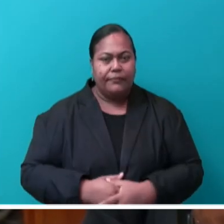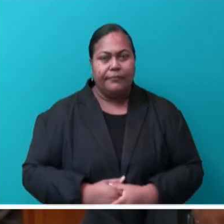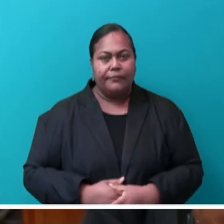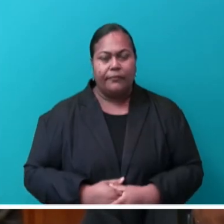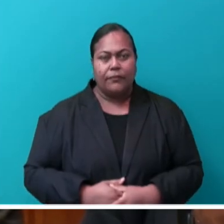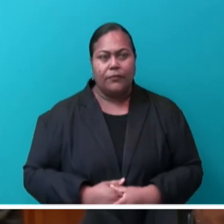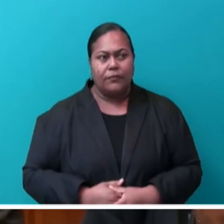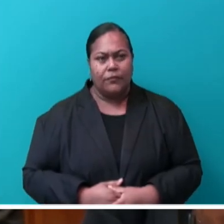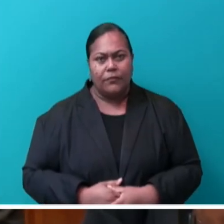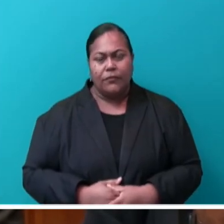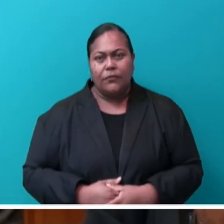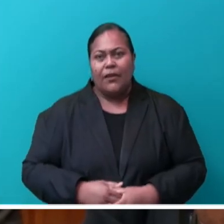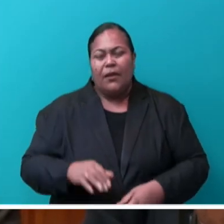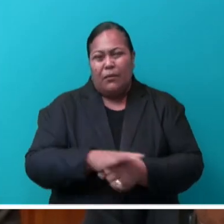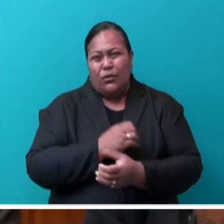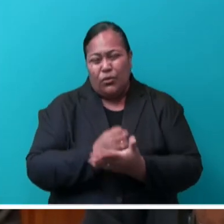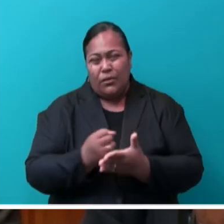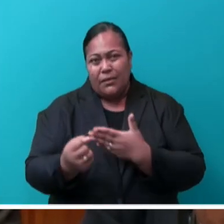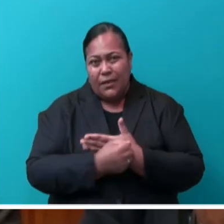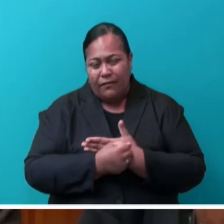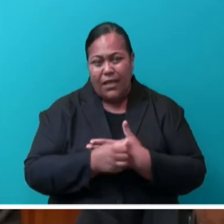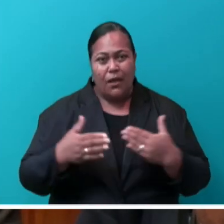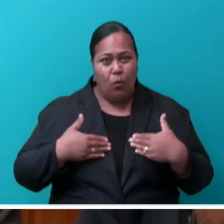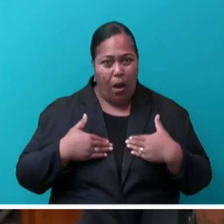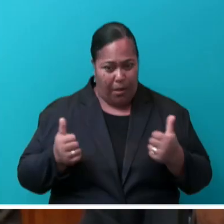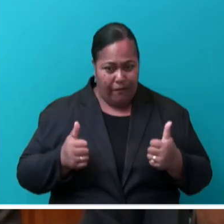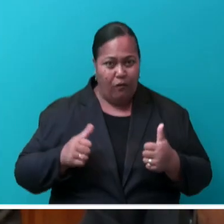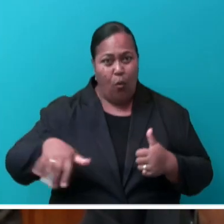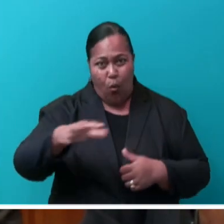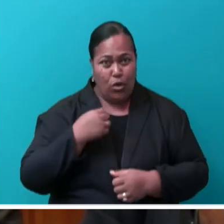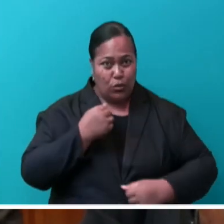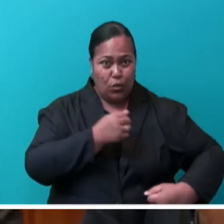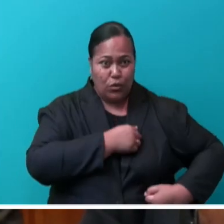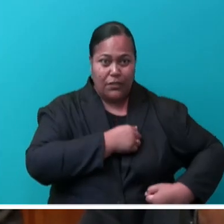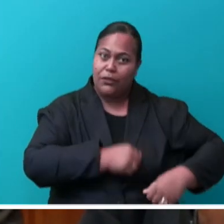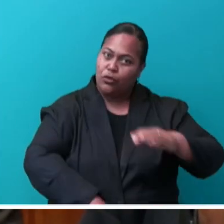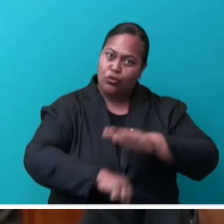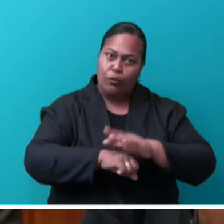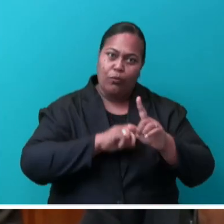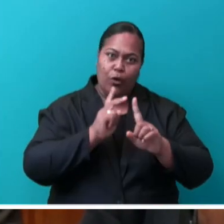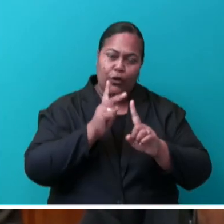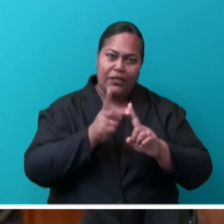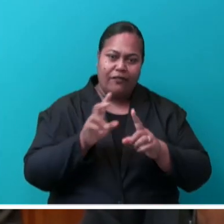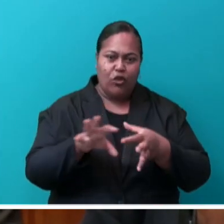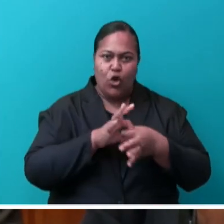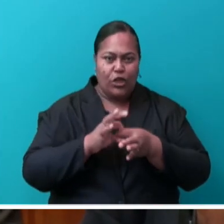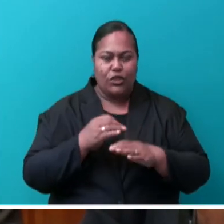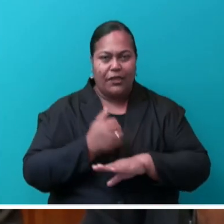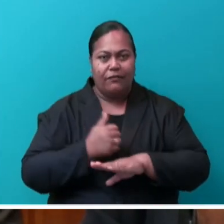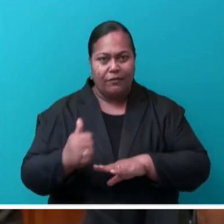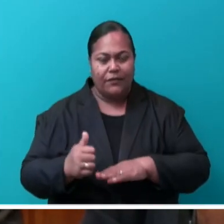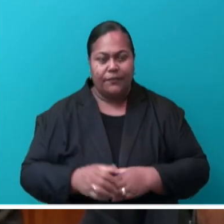ensuring the safety and the well-being of our peacekeepers is a top priority for the coalition government.